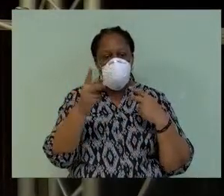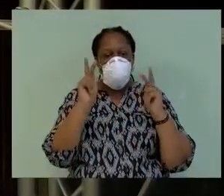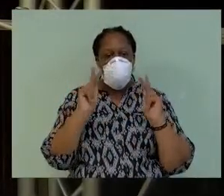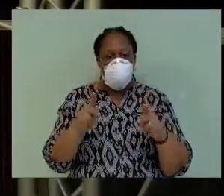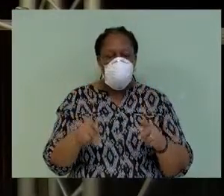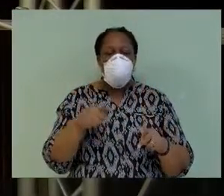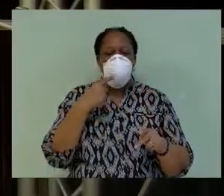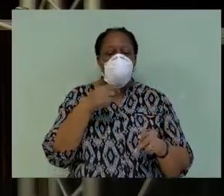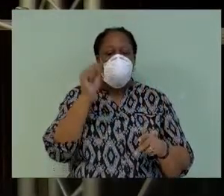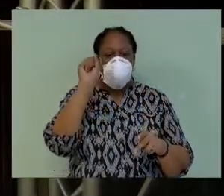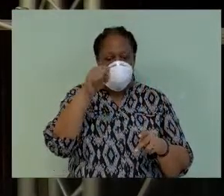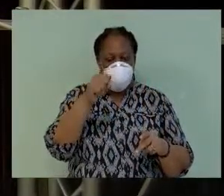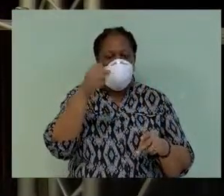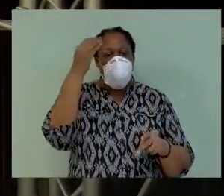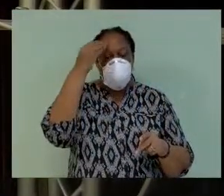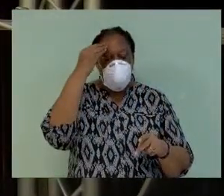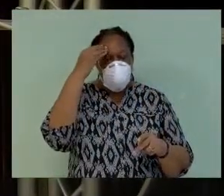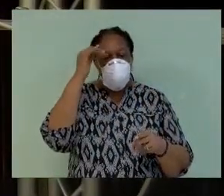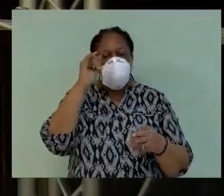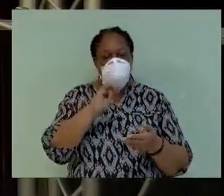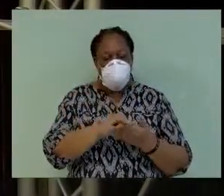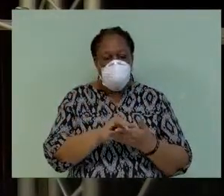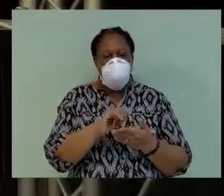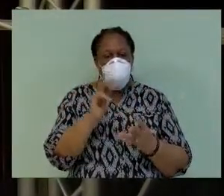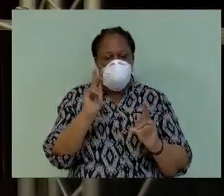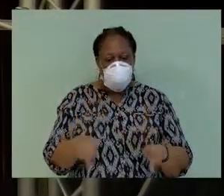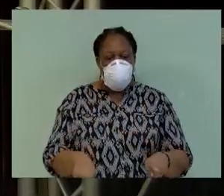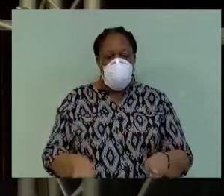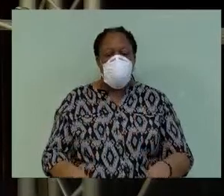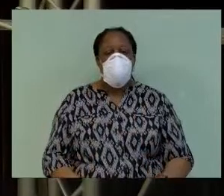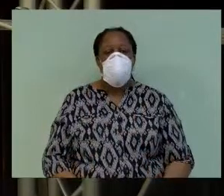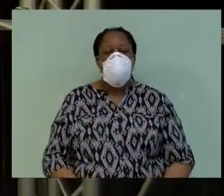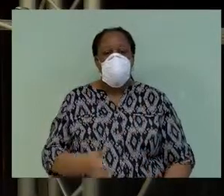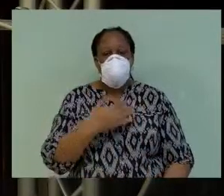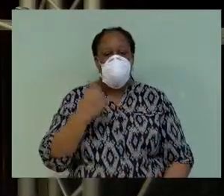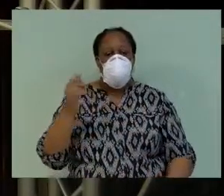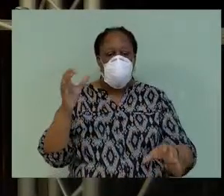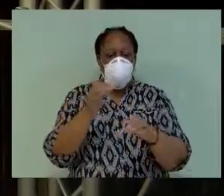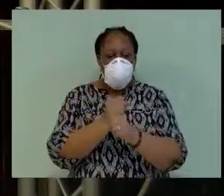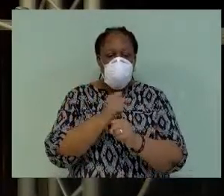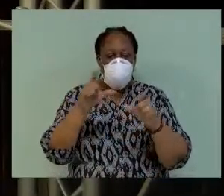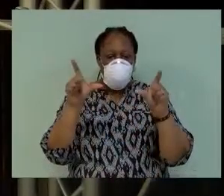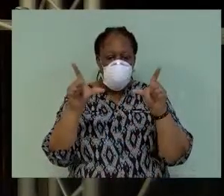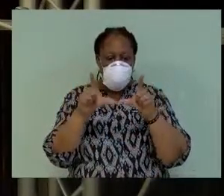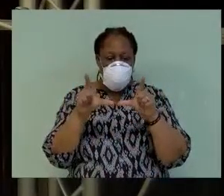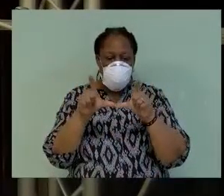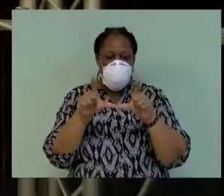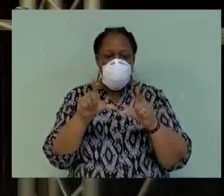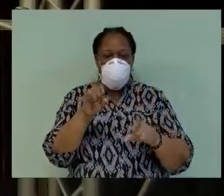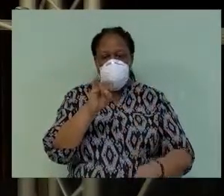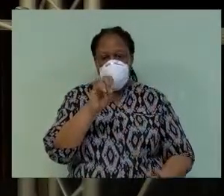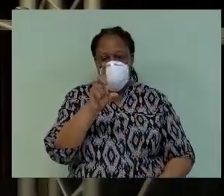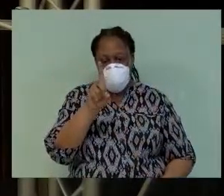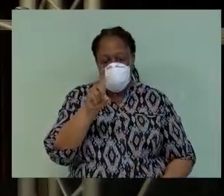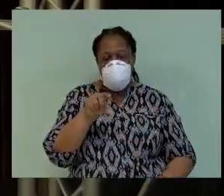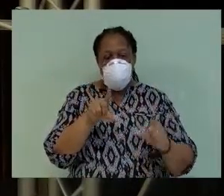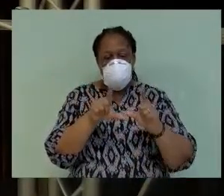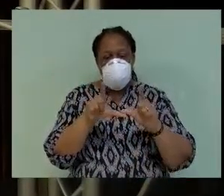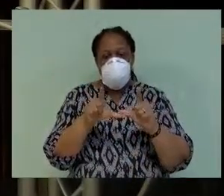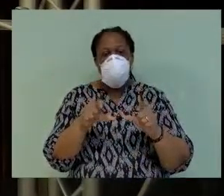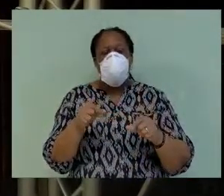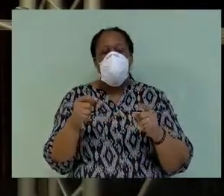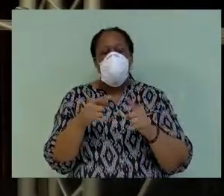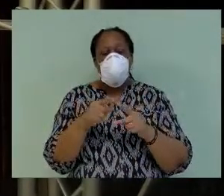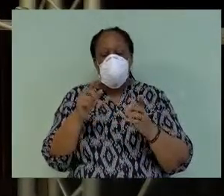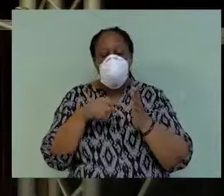occupation, and a copy of a government-issued ID for each, as well as a signed declaration indicating